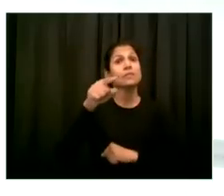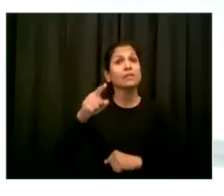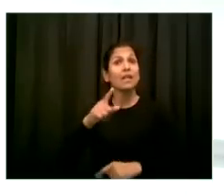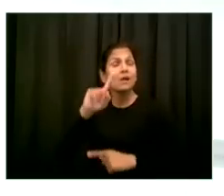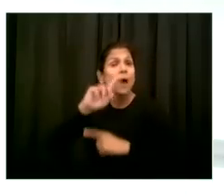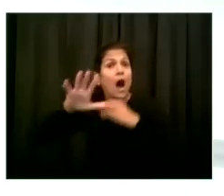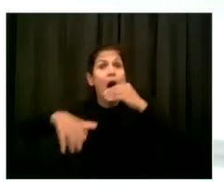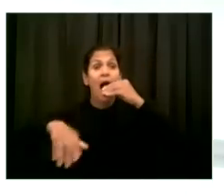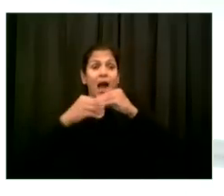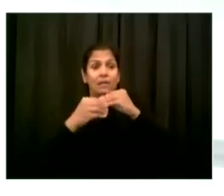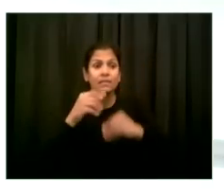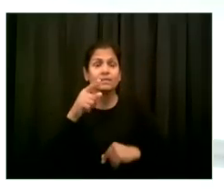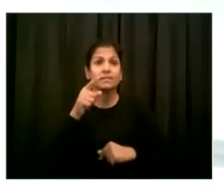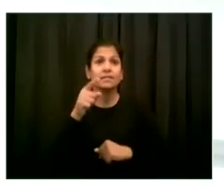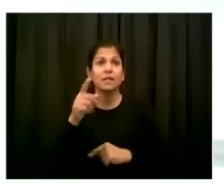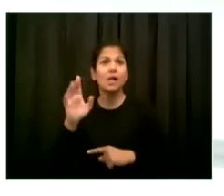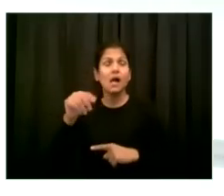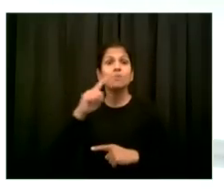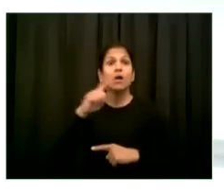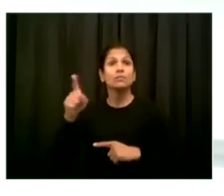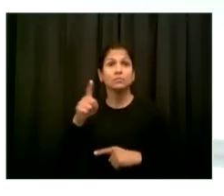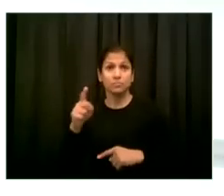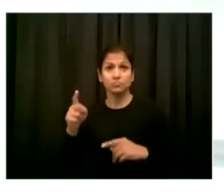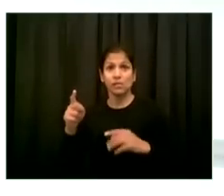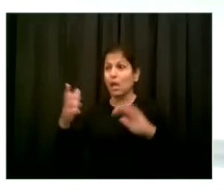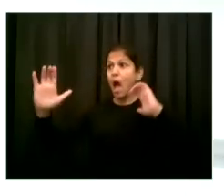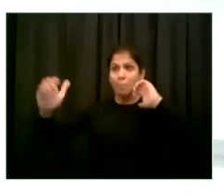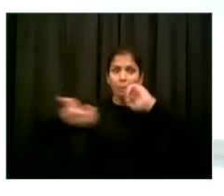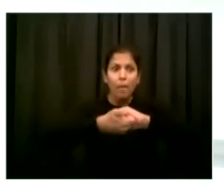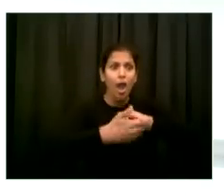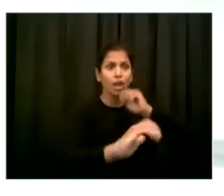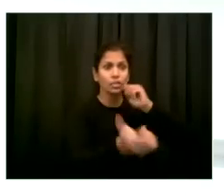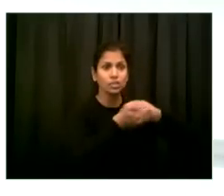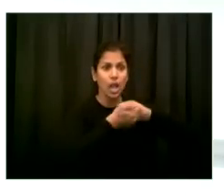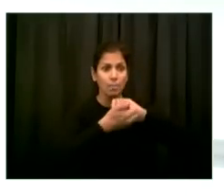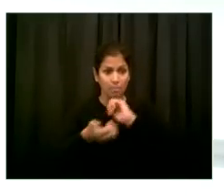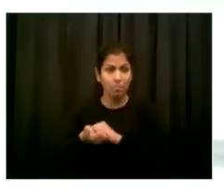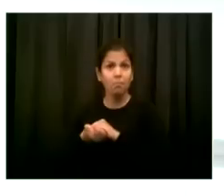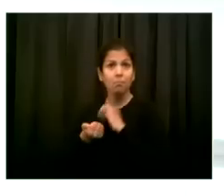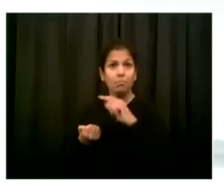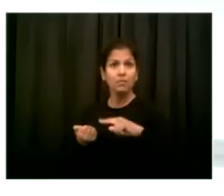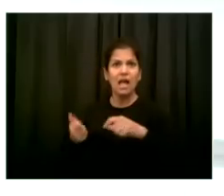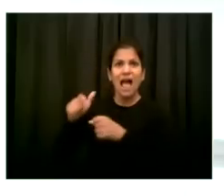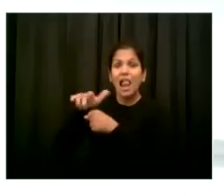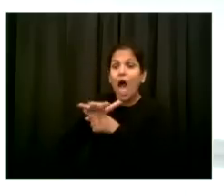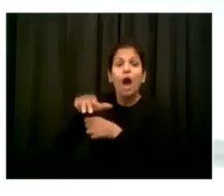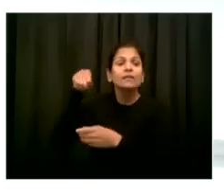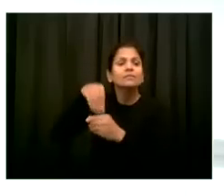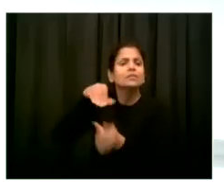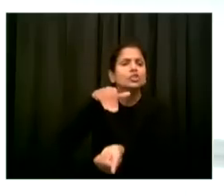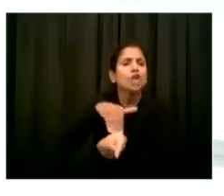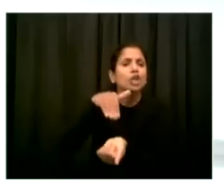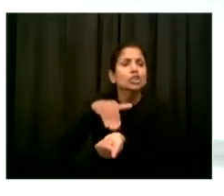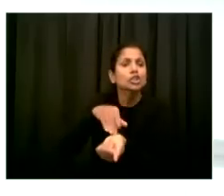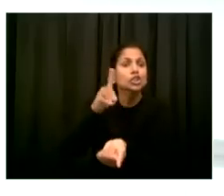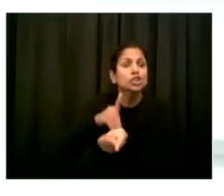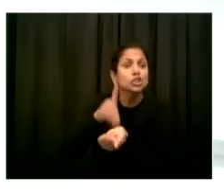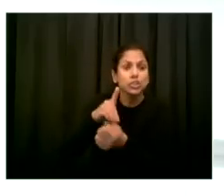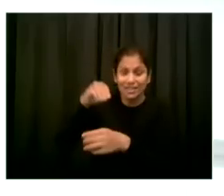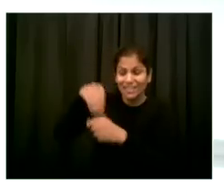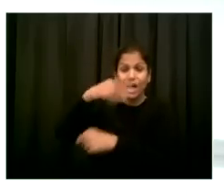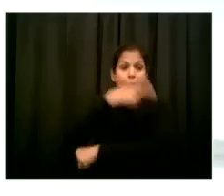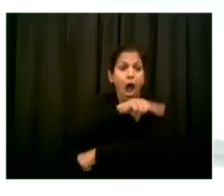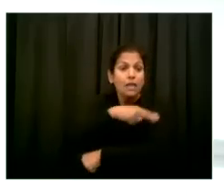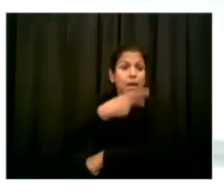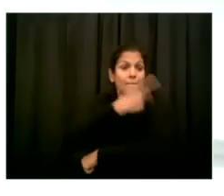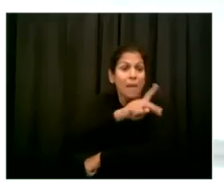partnership with the trusted clinicians, the healthcare providers who have been taking care of people in these